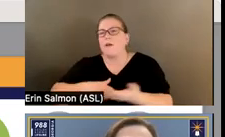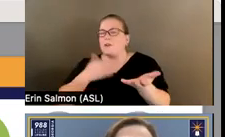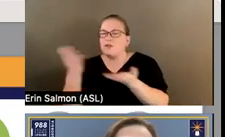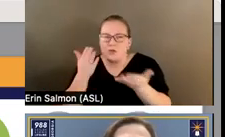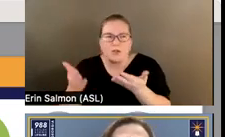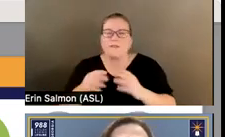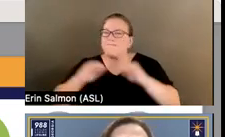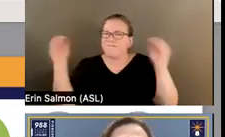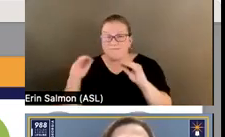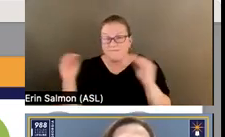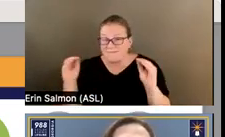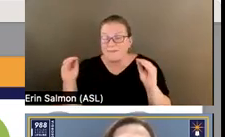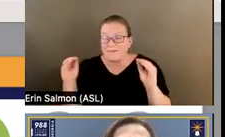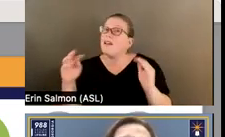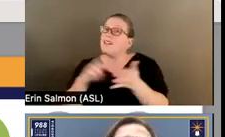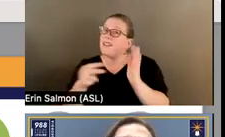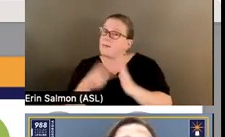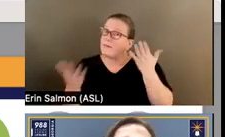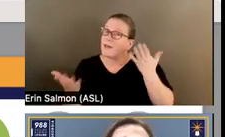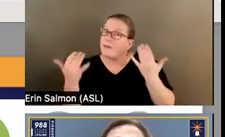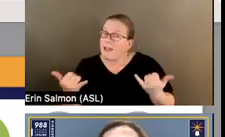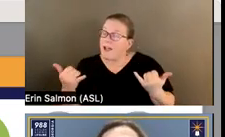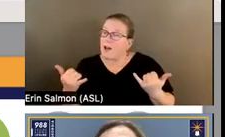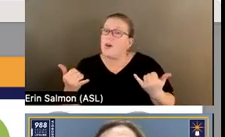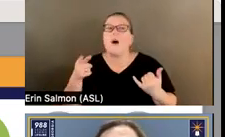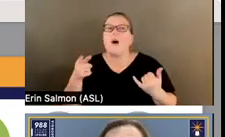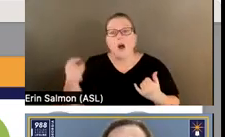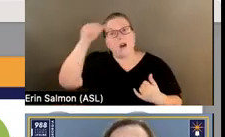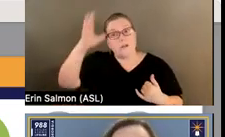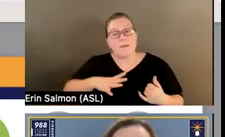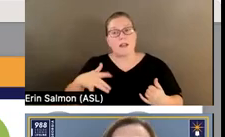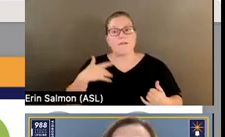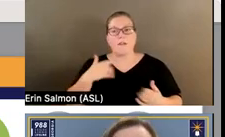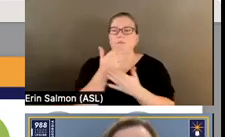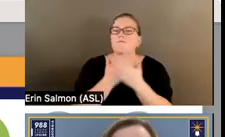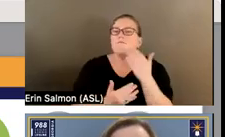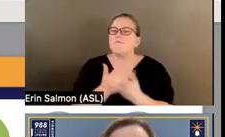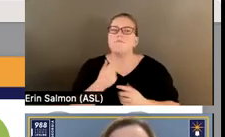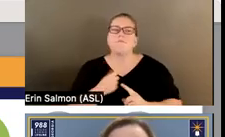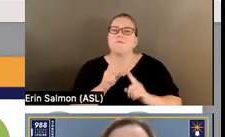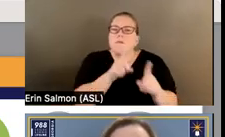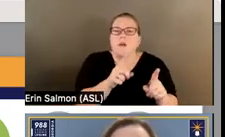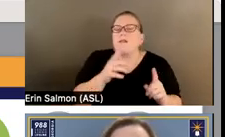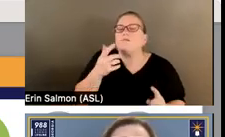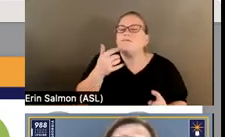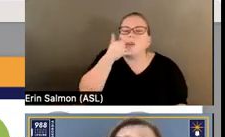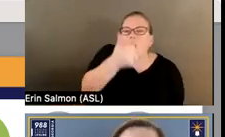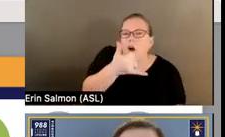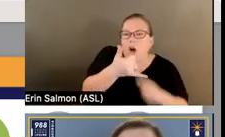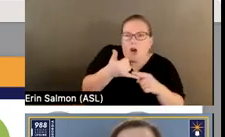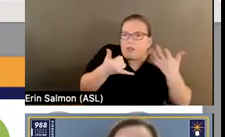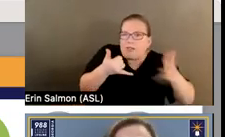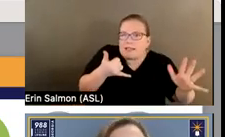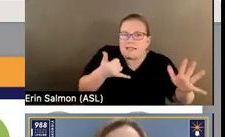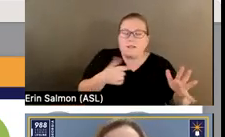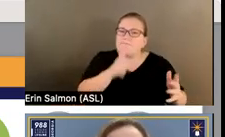that men are using the crisis line more than women due to the anonymous nature of the call, the fact that they don't have to provide information that they don't